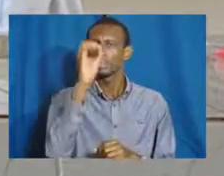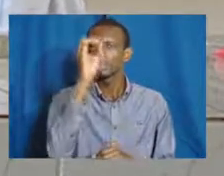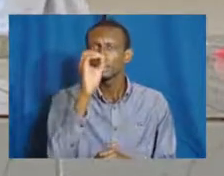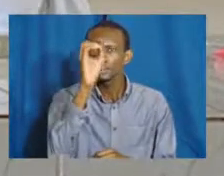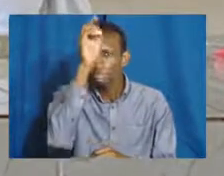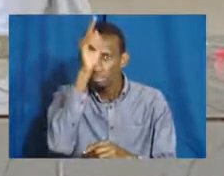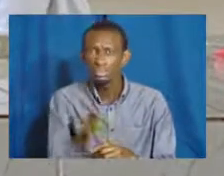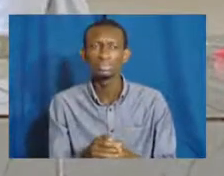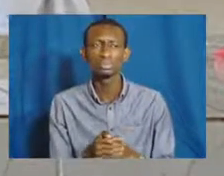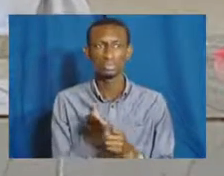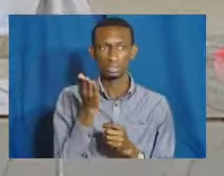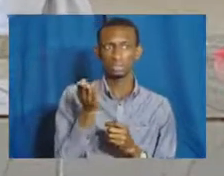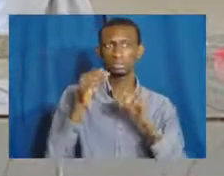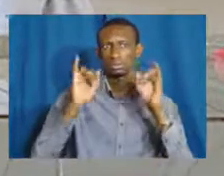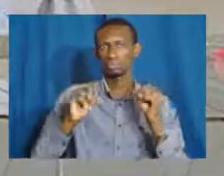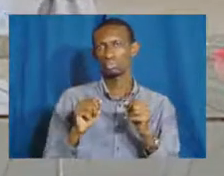like this.